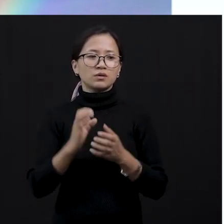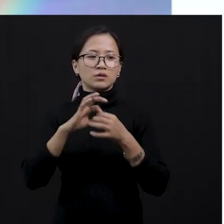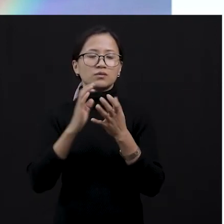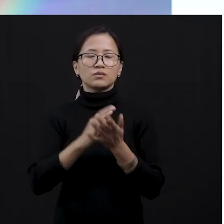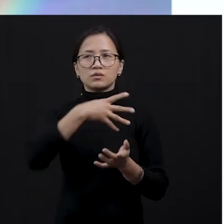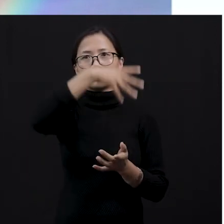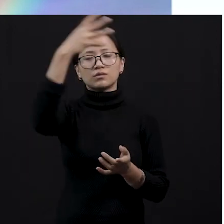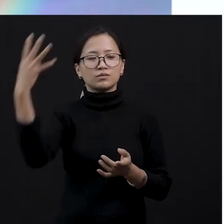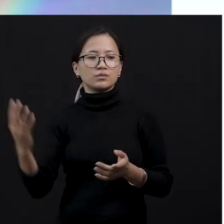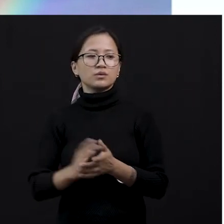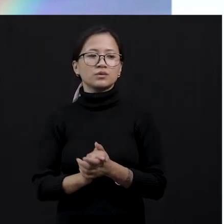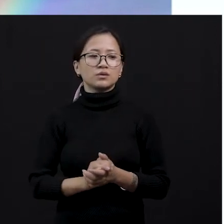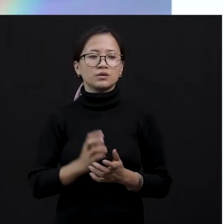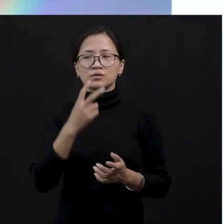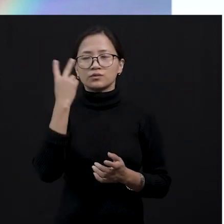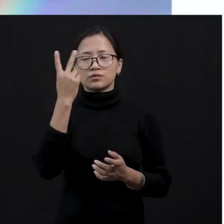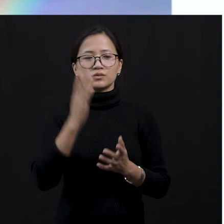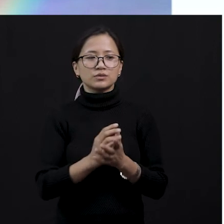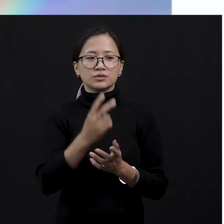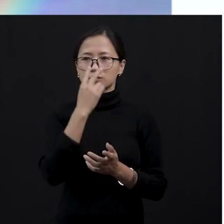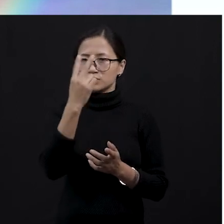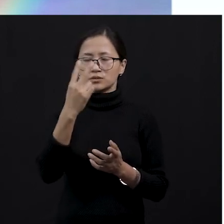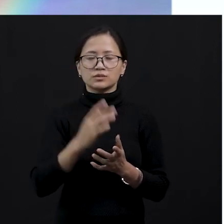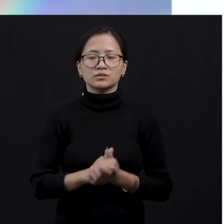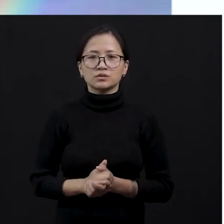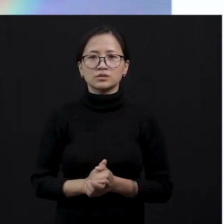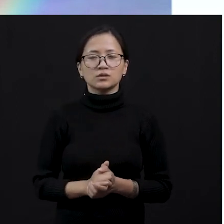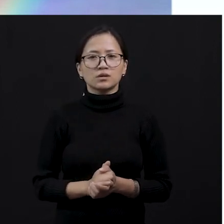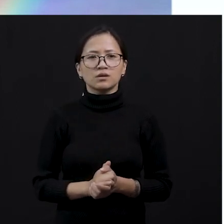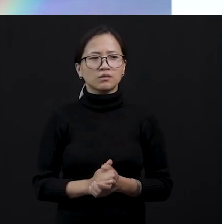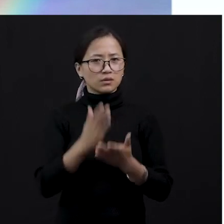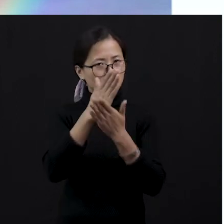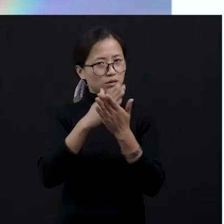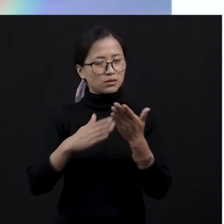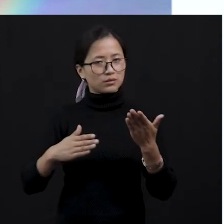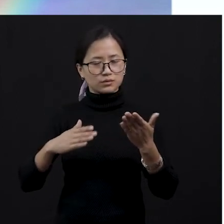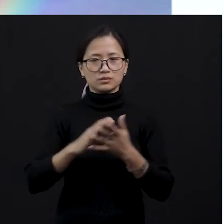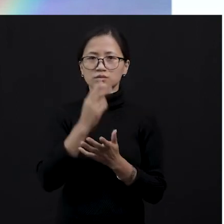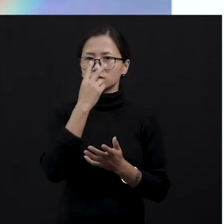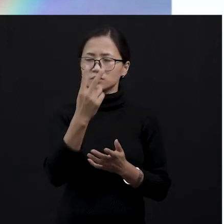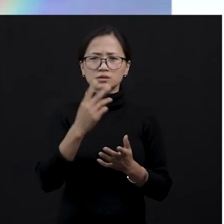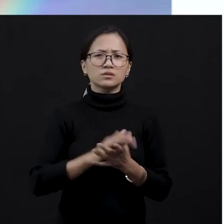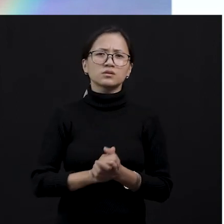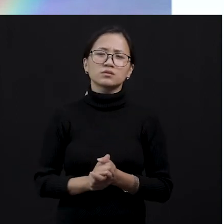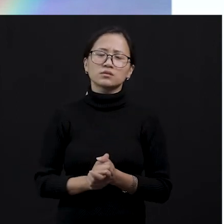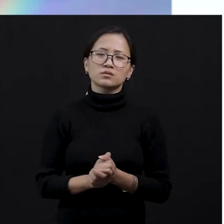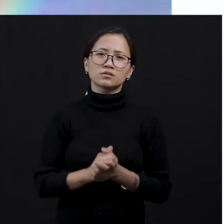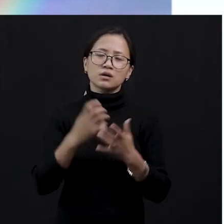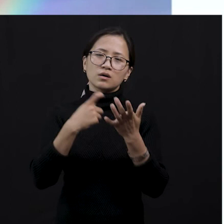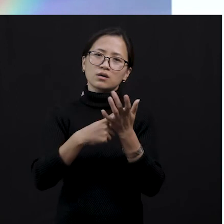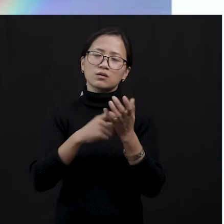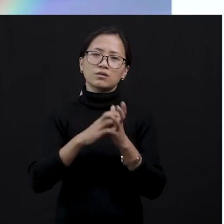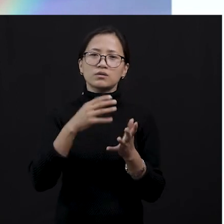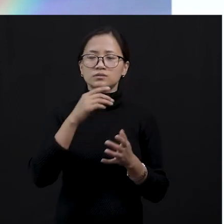of an arc of a rainbow the viewer will see. Sometimes we see a half, only the half part of a